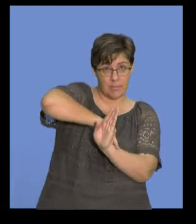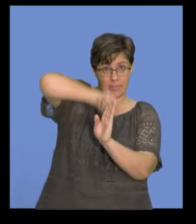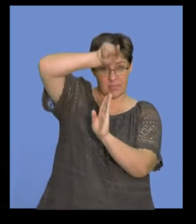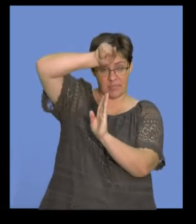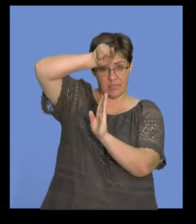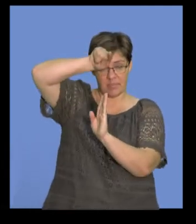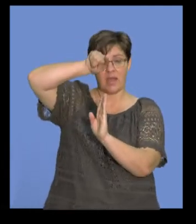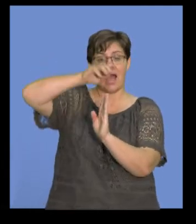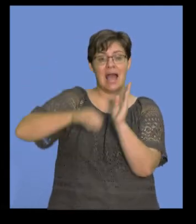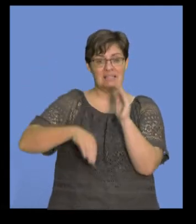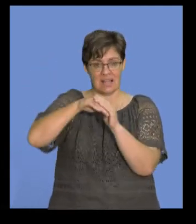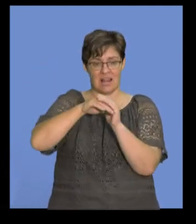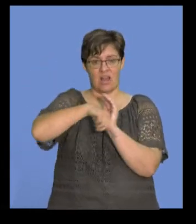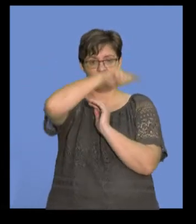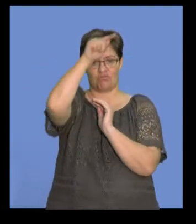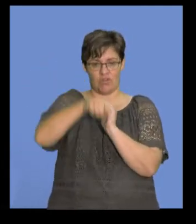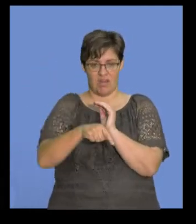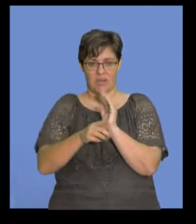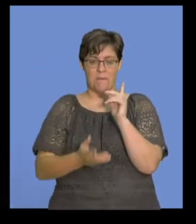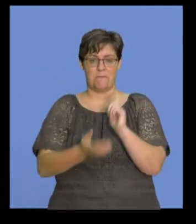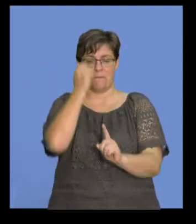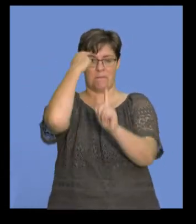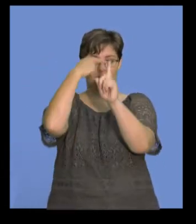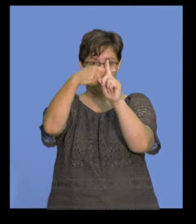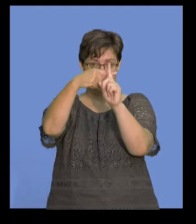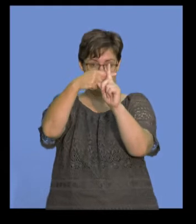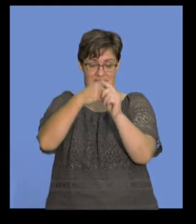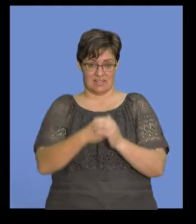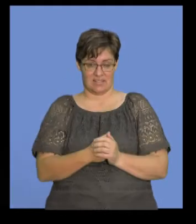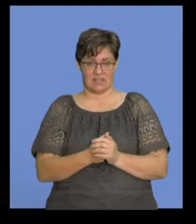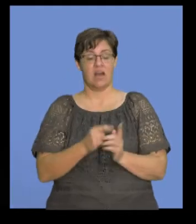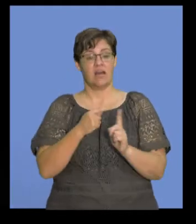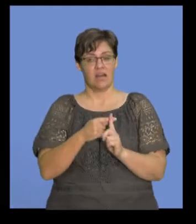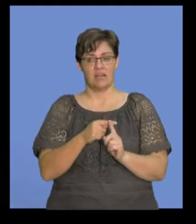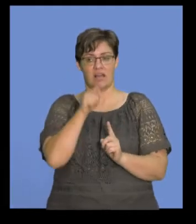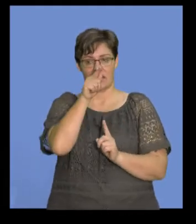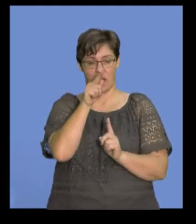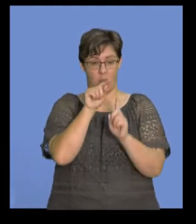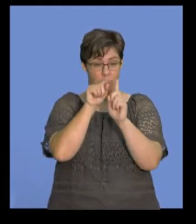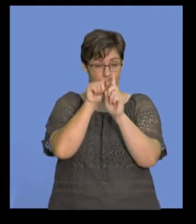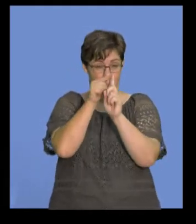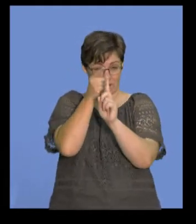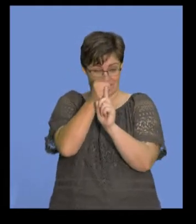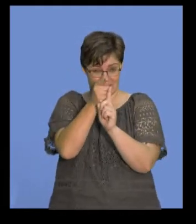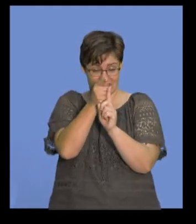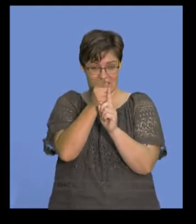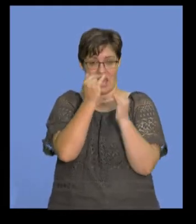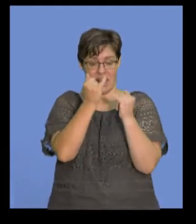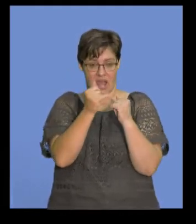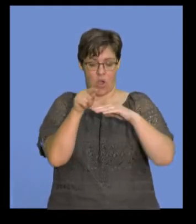till it intercepts the graph. And in this case, it intercepts the graph at this specific